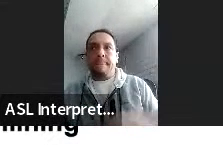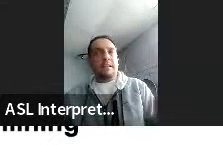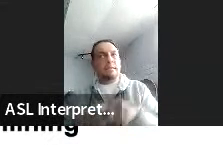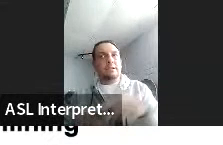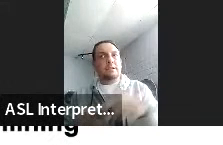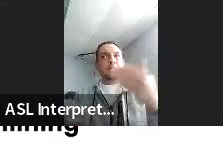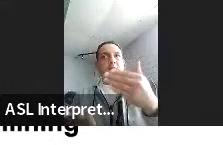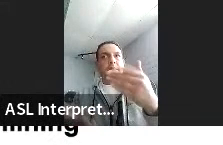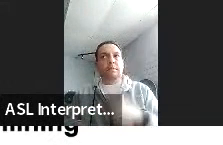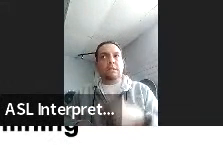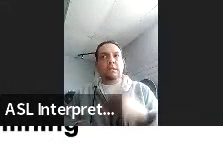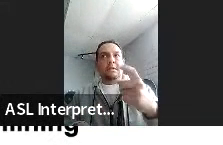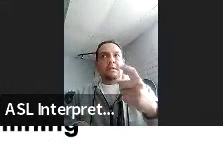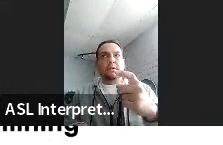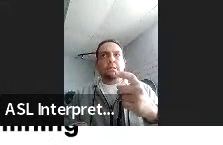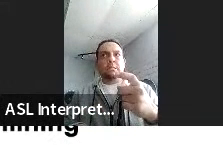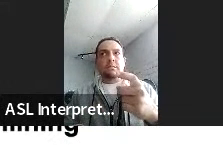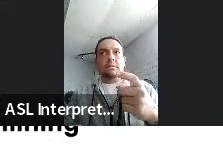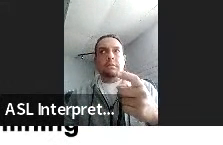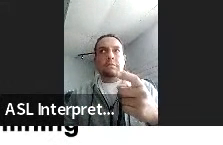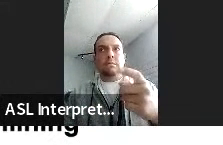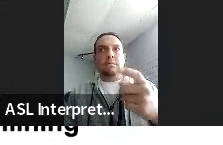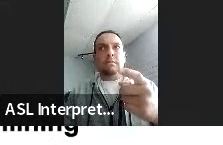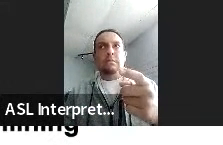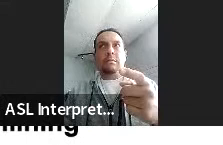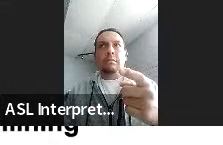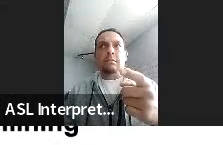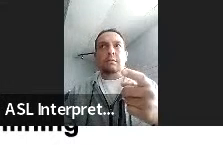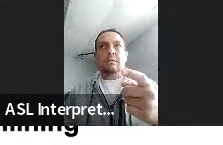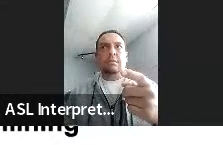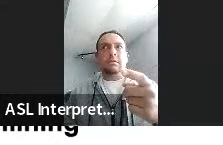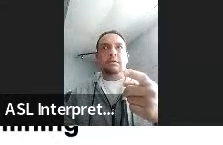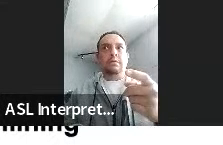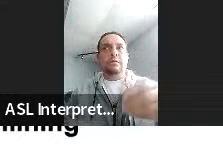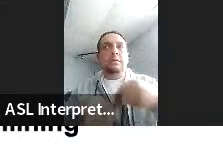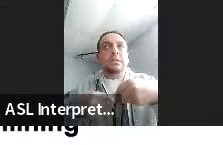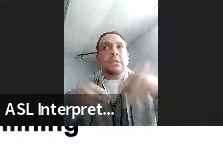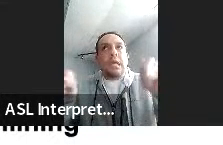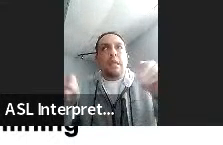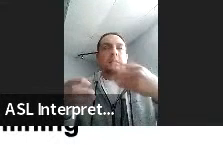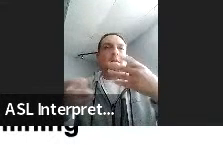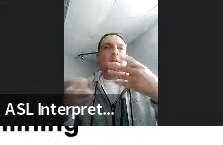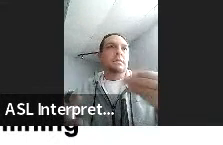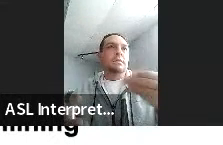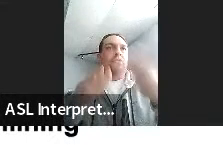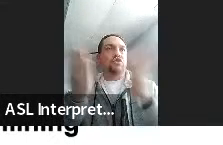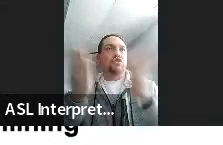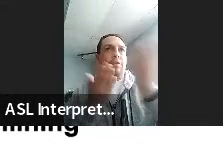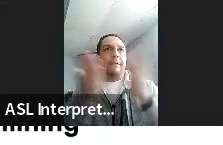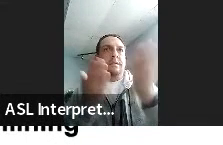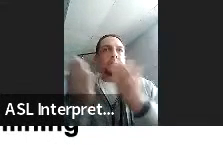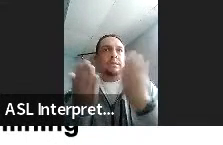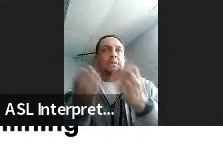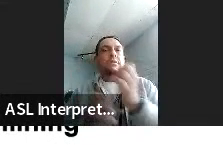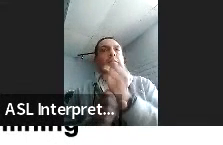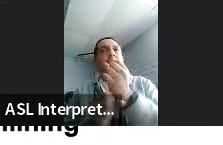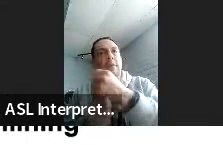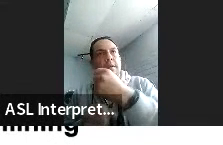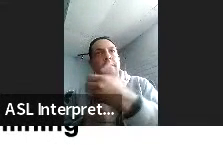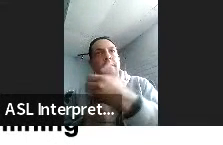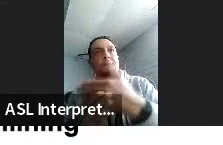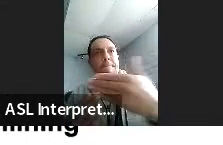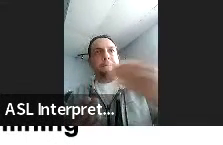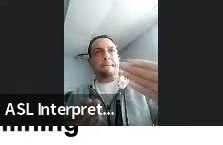or definitions that we have for retail, services, and manufacturing uses so that they better align with the city's current